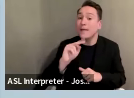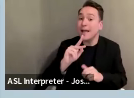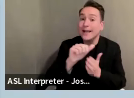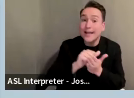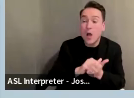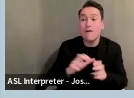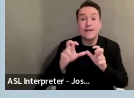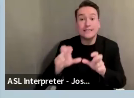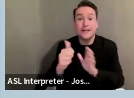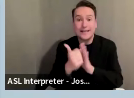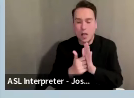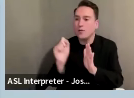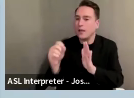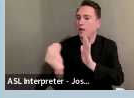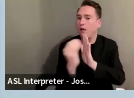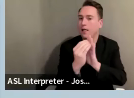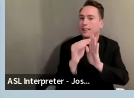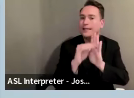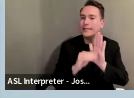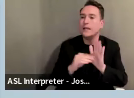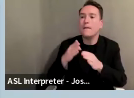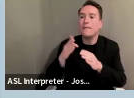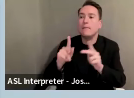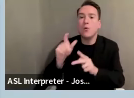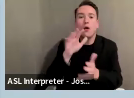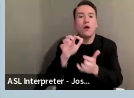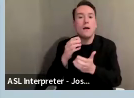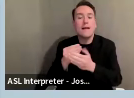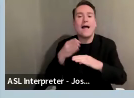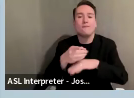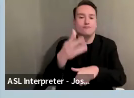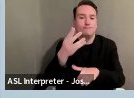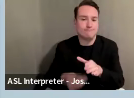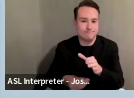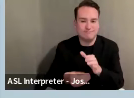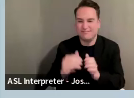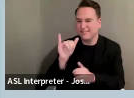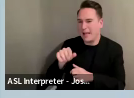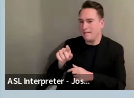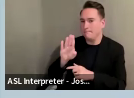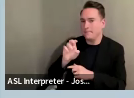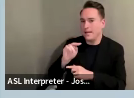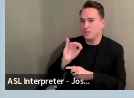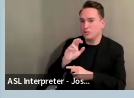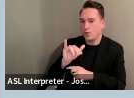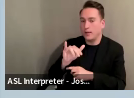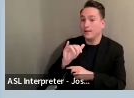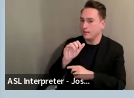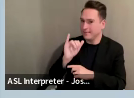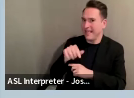beneficiaries on it. That could be a fine tool to avoid probate.